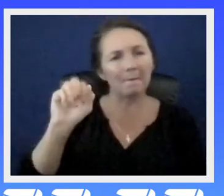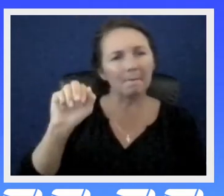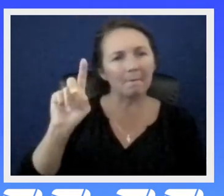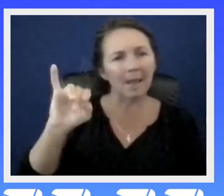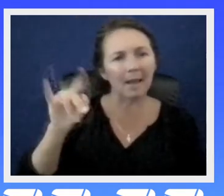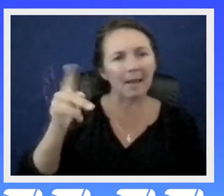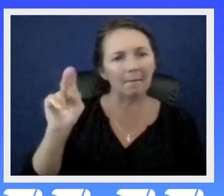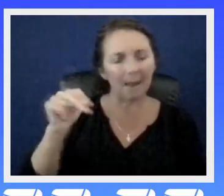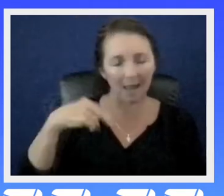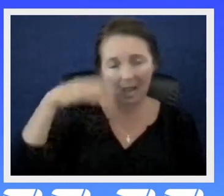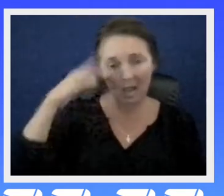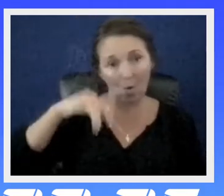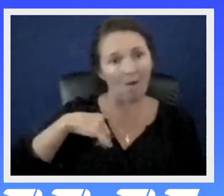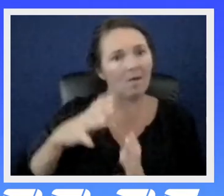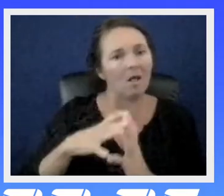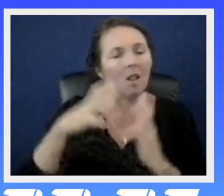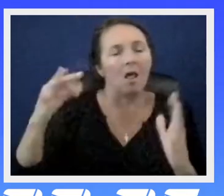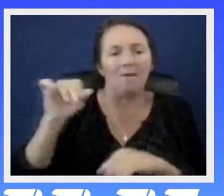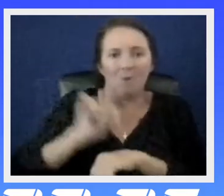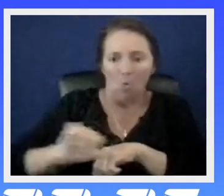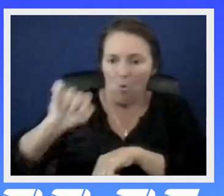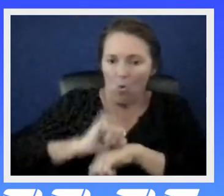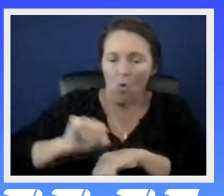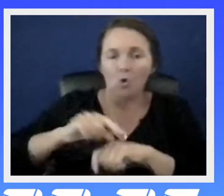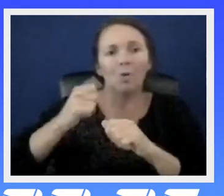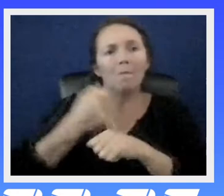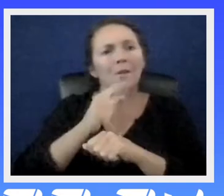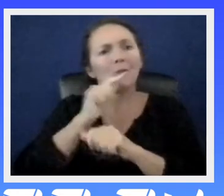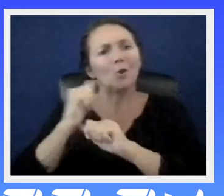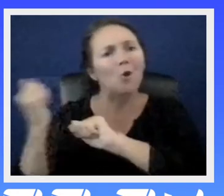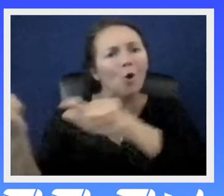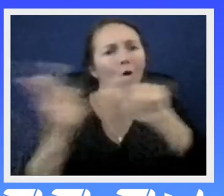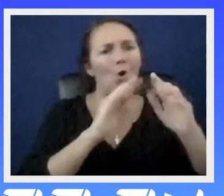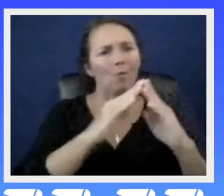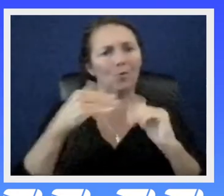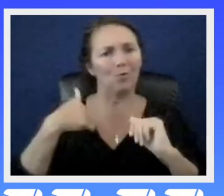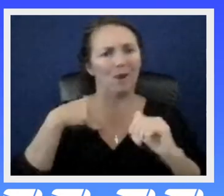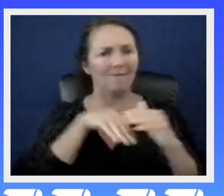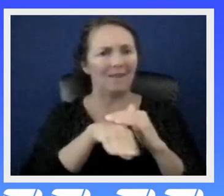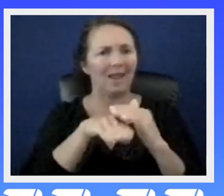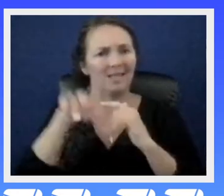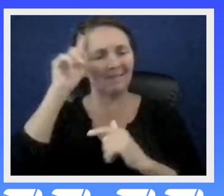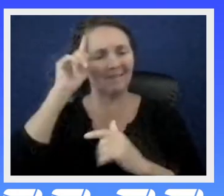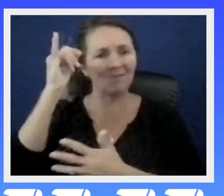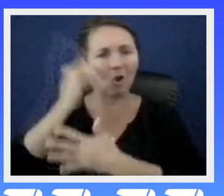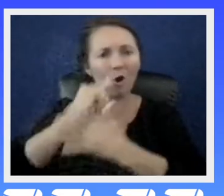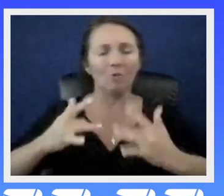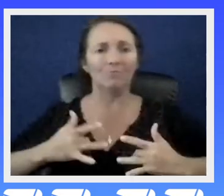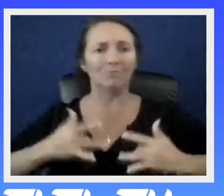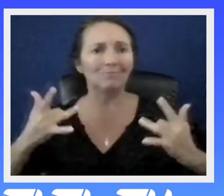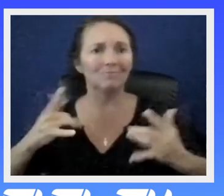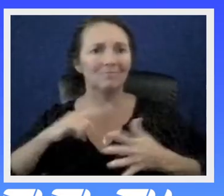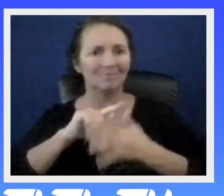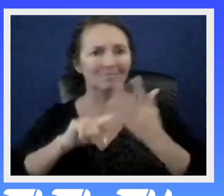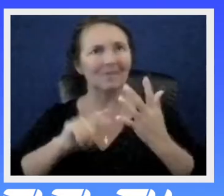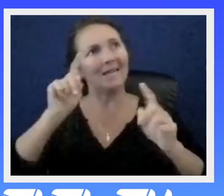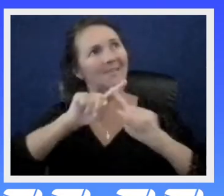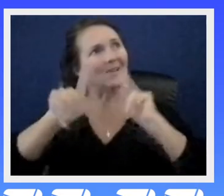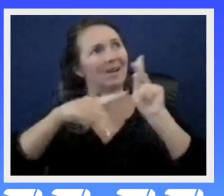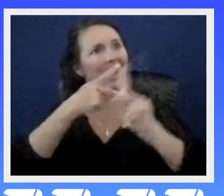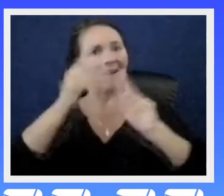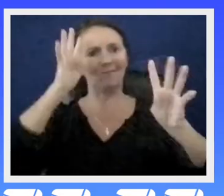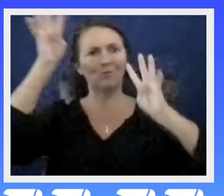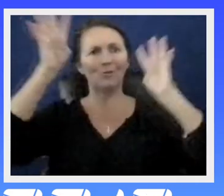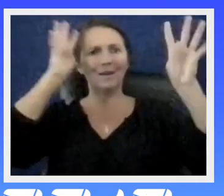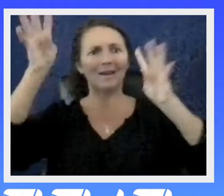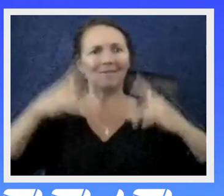to ensure every community has access to the arts and that we make it easier for folks to be able to create events in their community. I'm activating city-owned